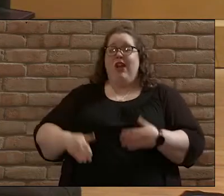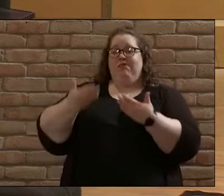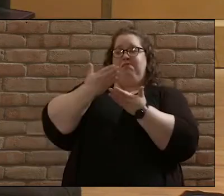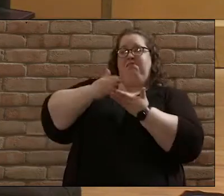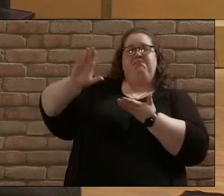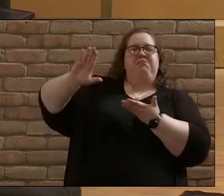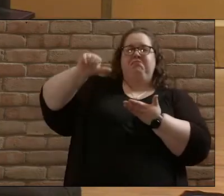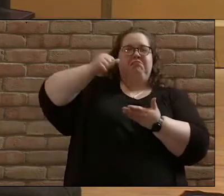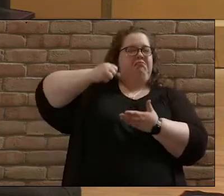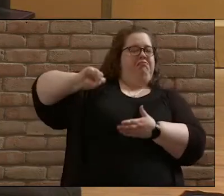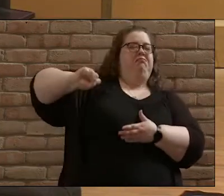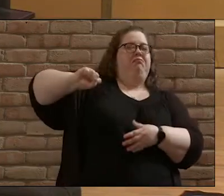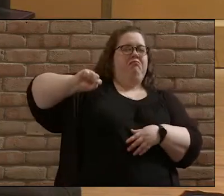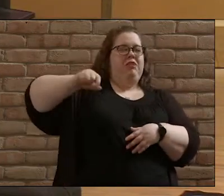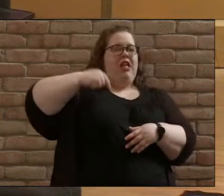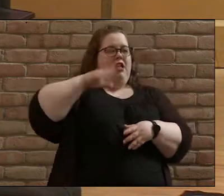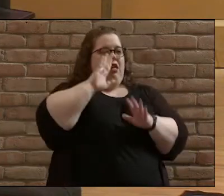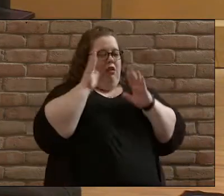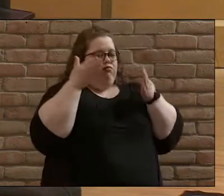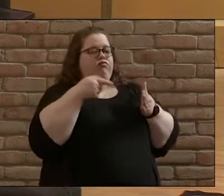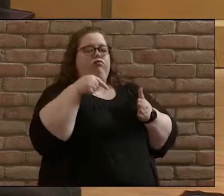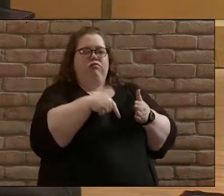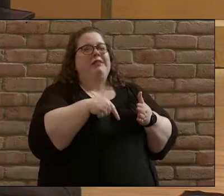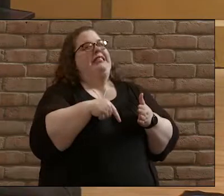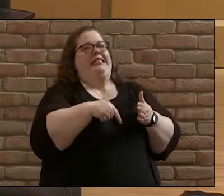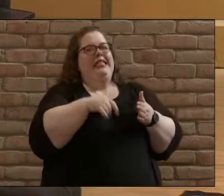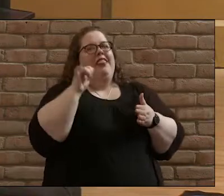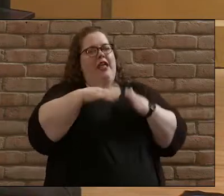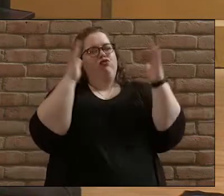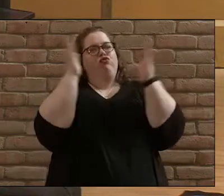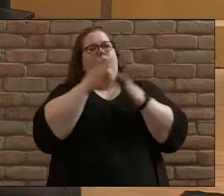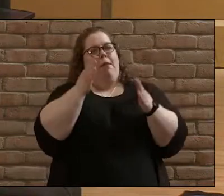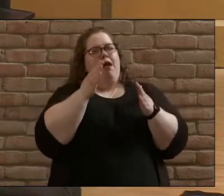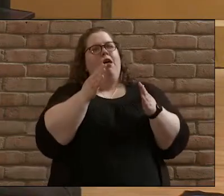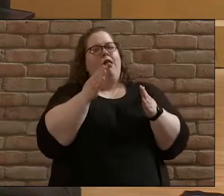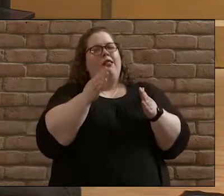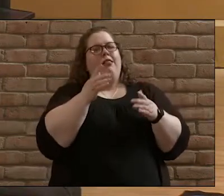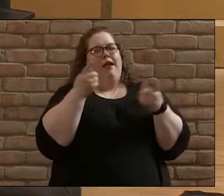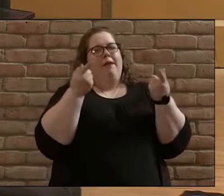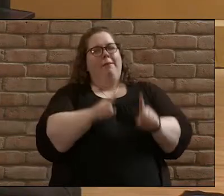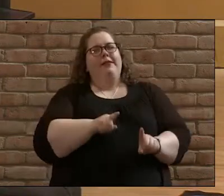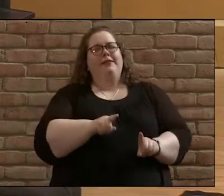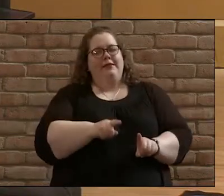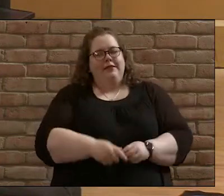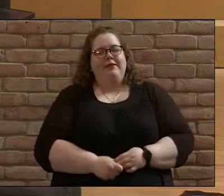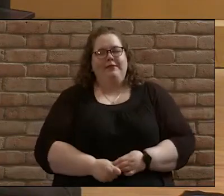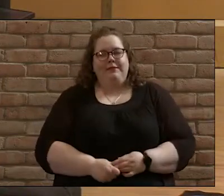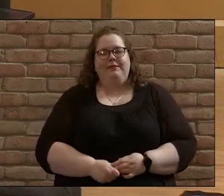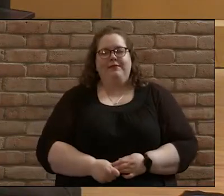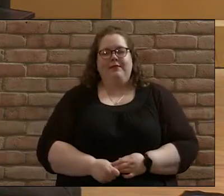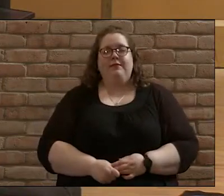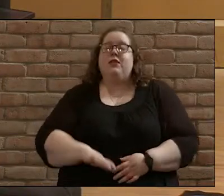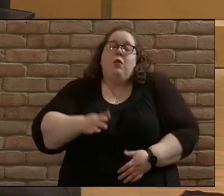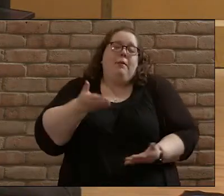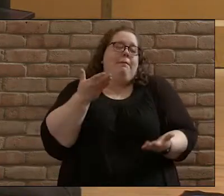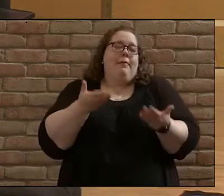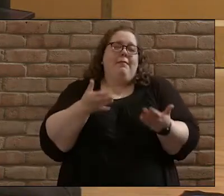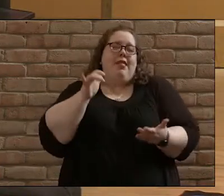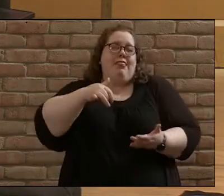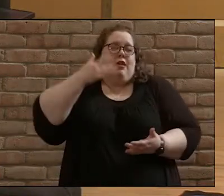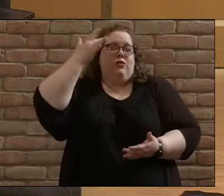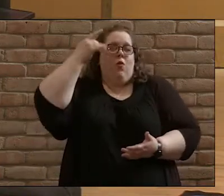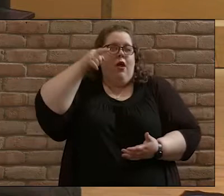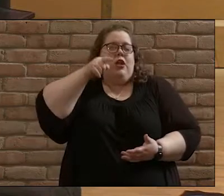sorts of different kinds of trouble. And so that might be that if you are in